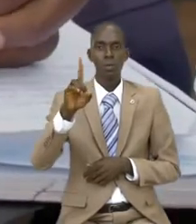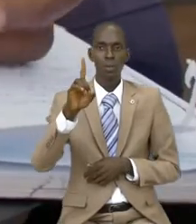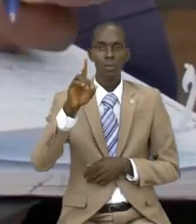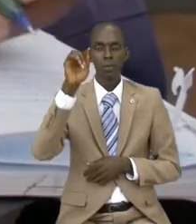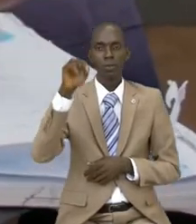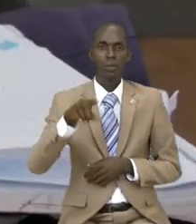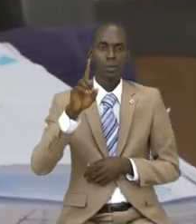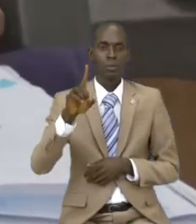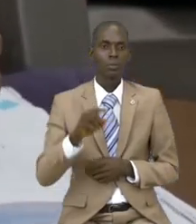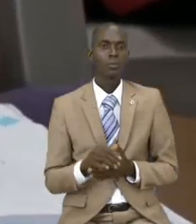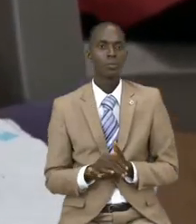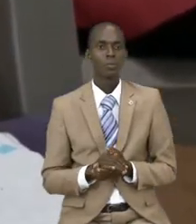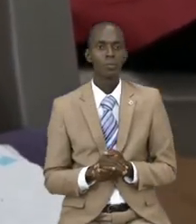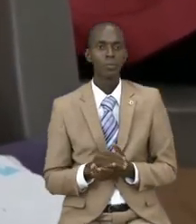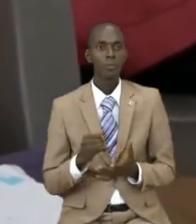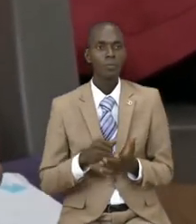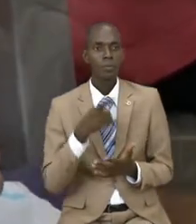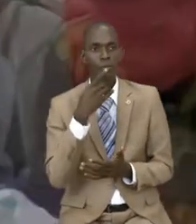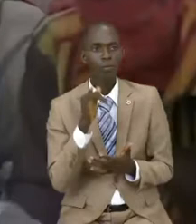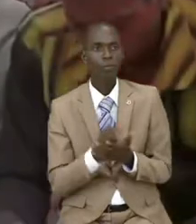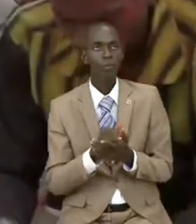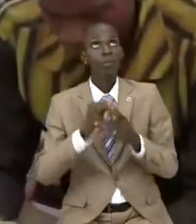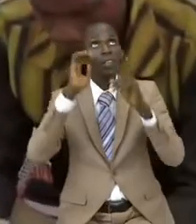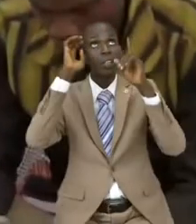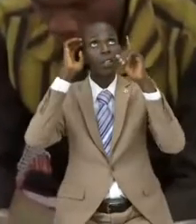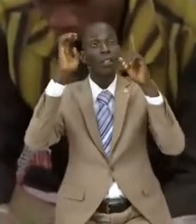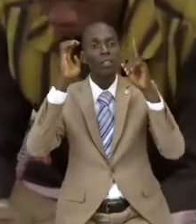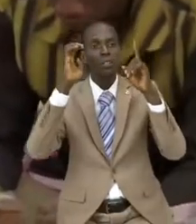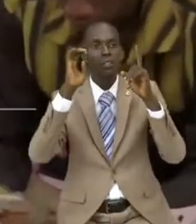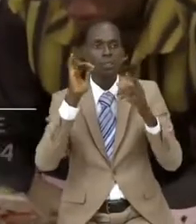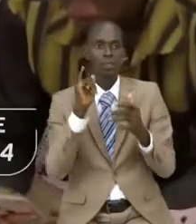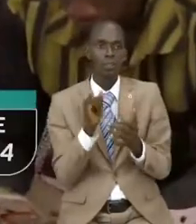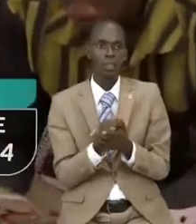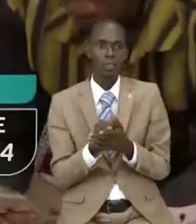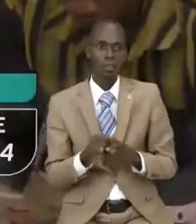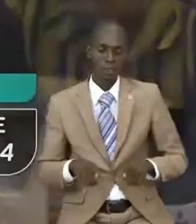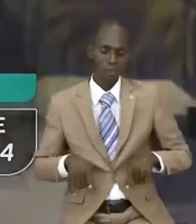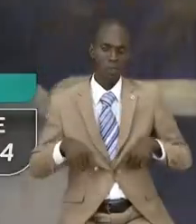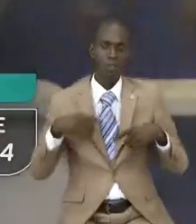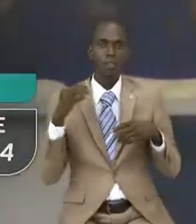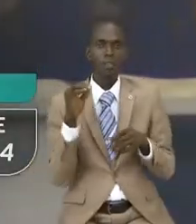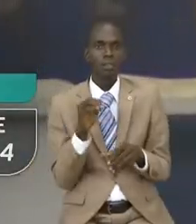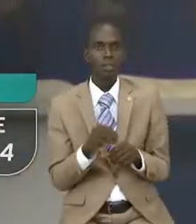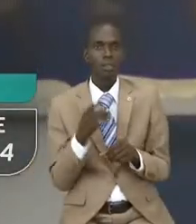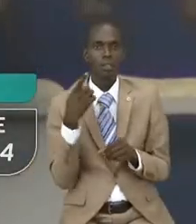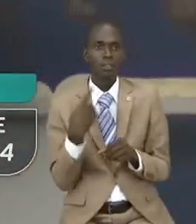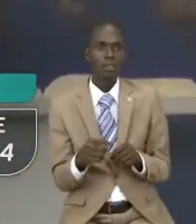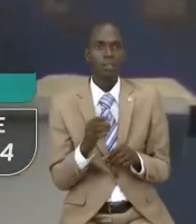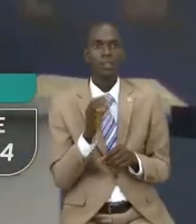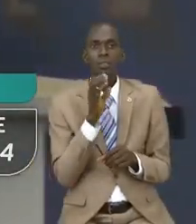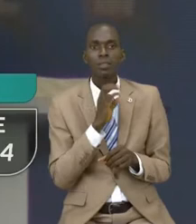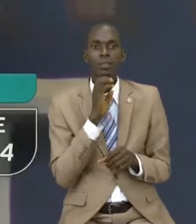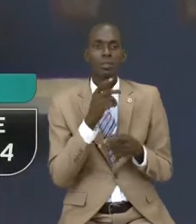1, it tells us, he who abides in the shadow of the